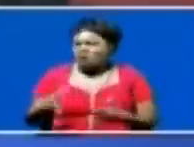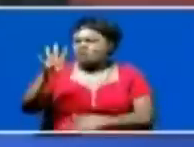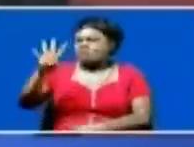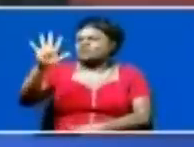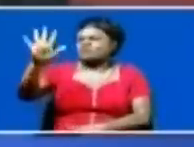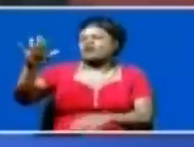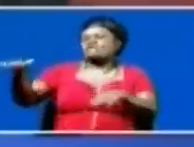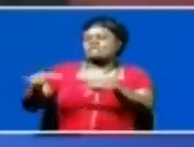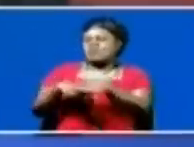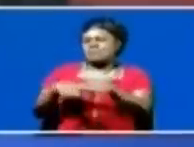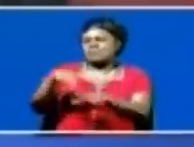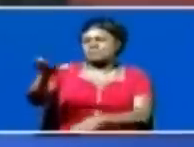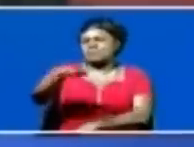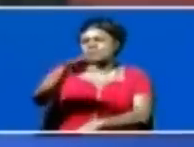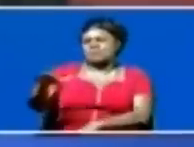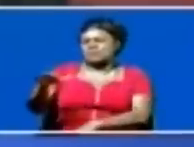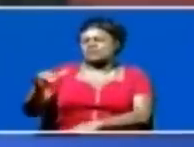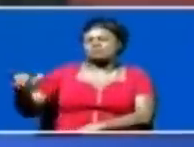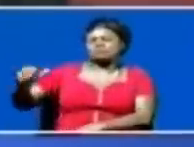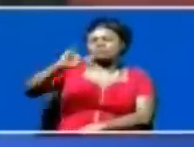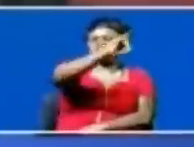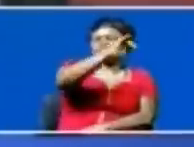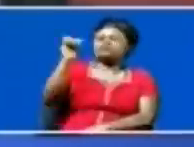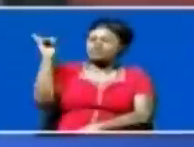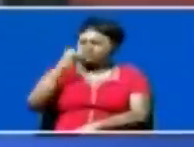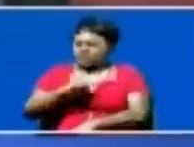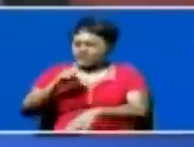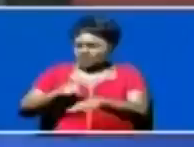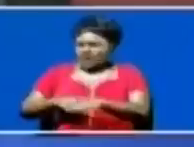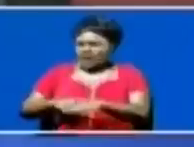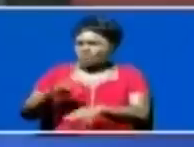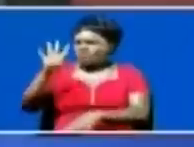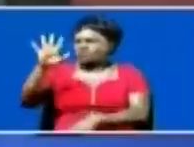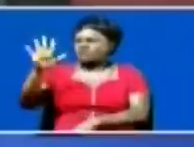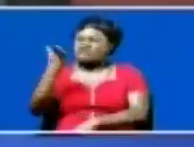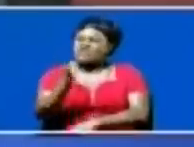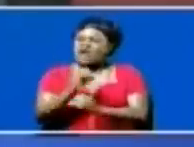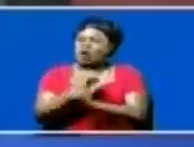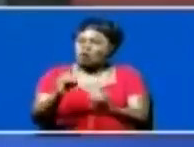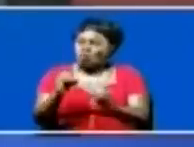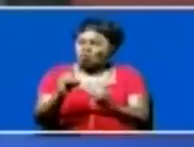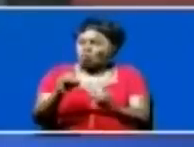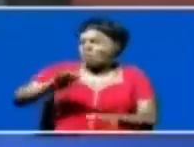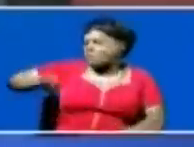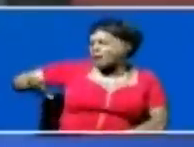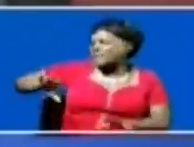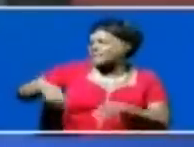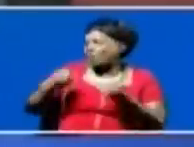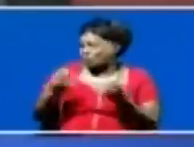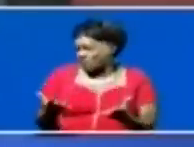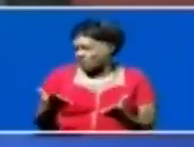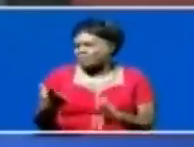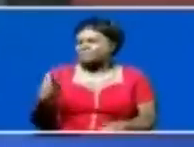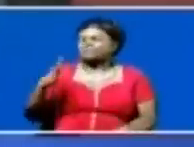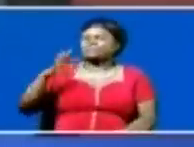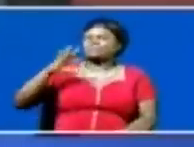45 members of the National Assembly are out of the country. So when you remove that number from the 349, it comes to